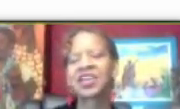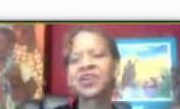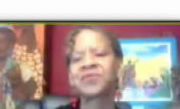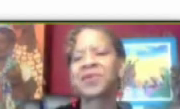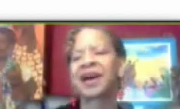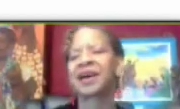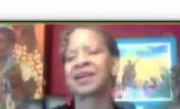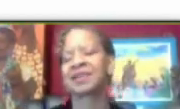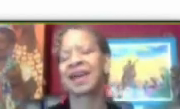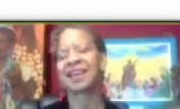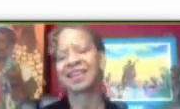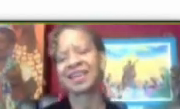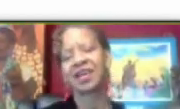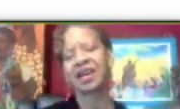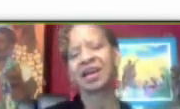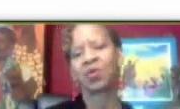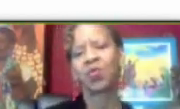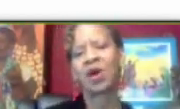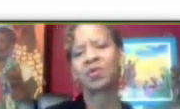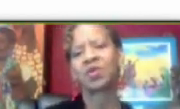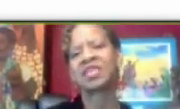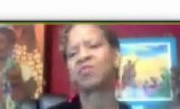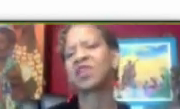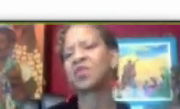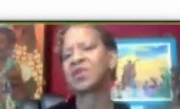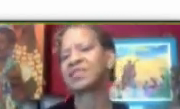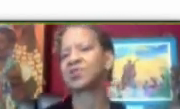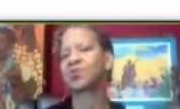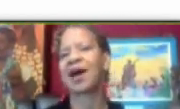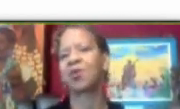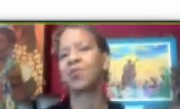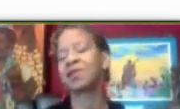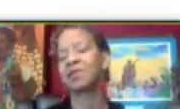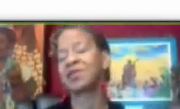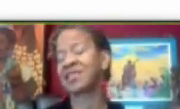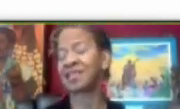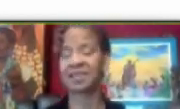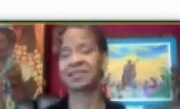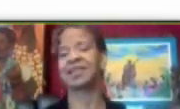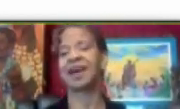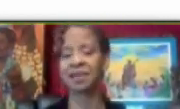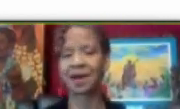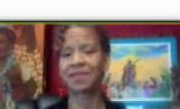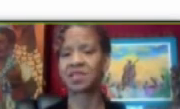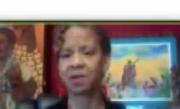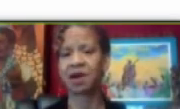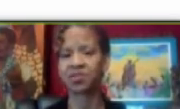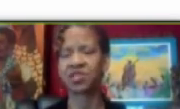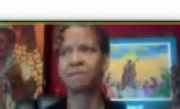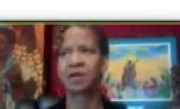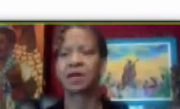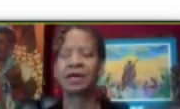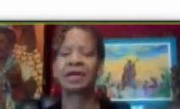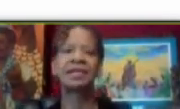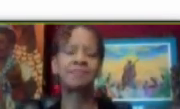And thank you, Haley. What is one of the reasons why we're particularly excited about this partnership is because